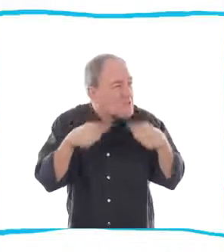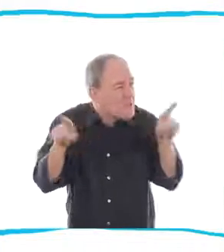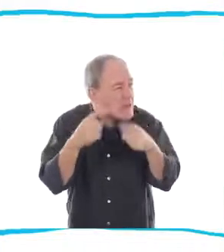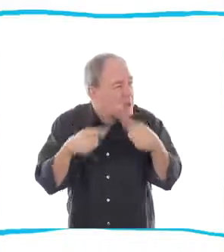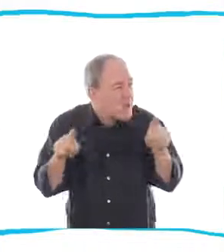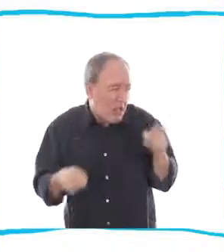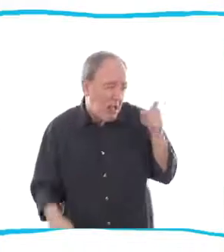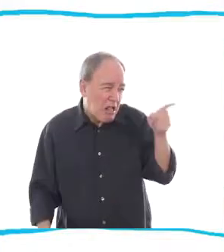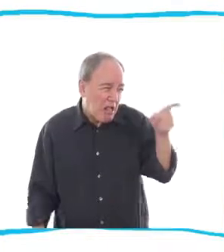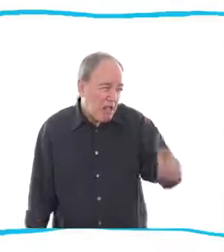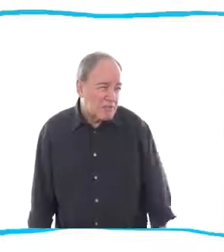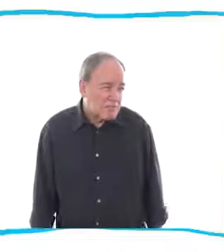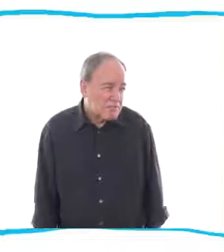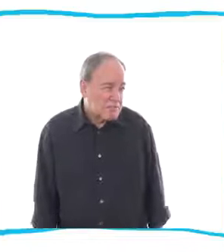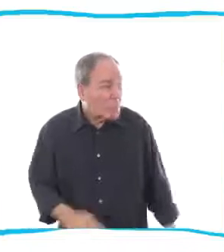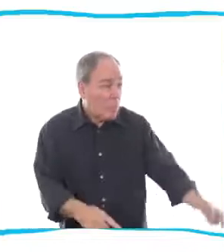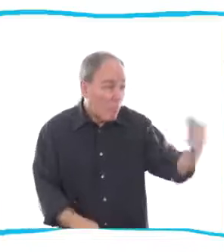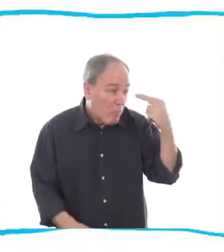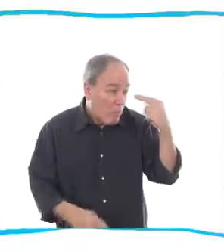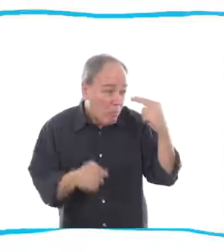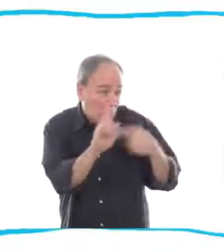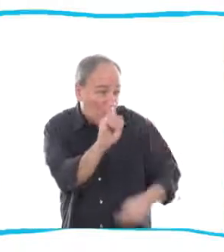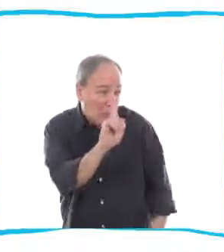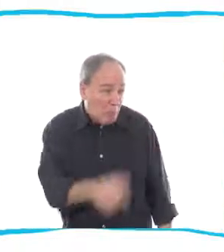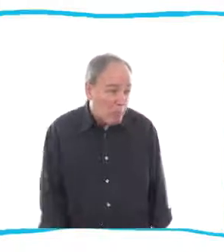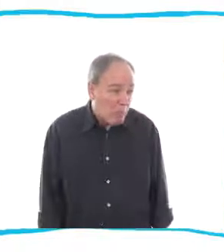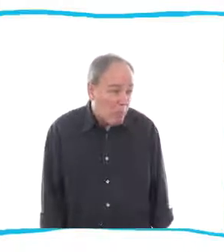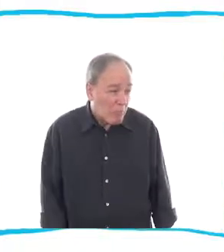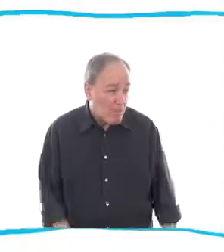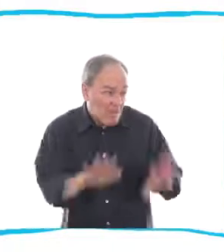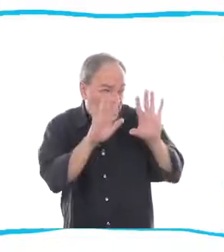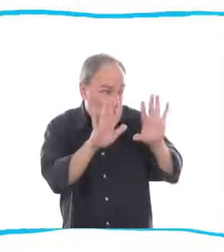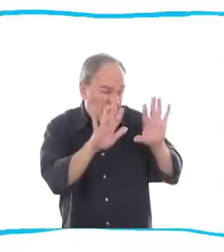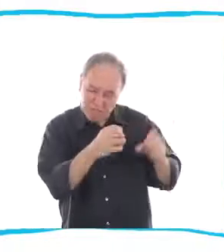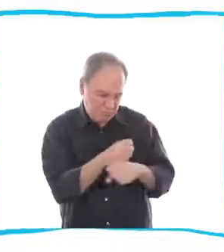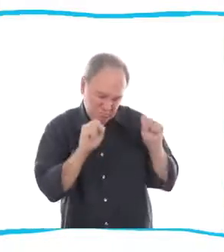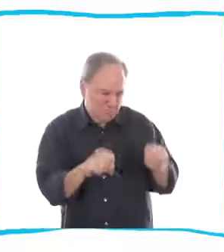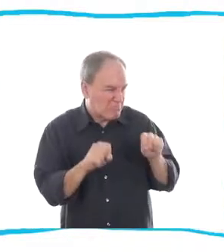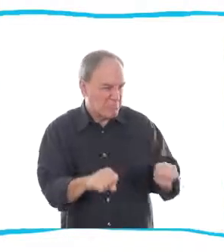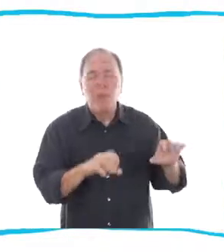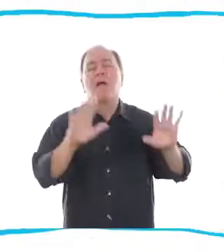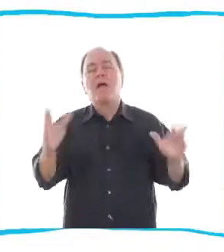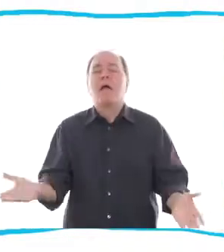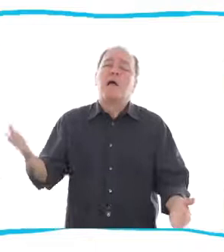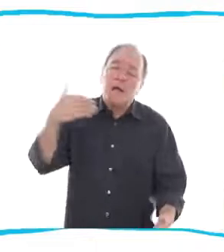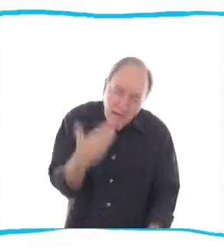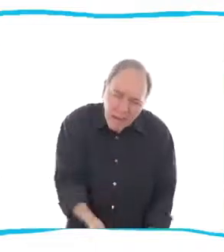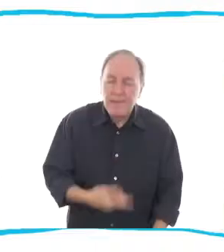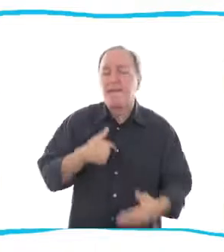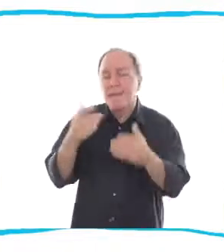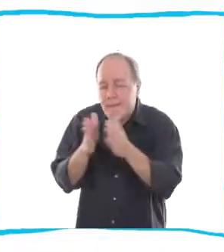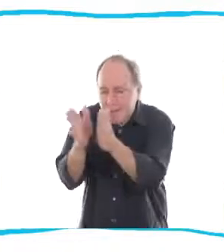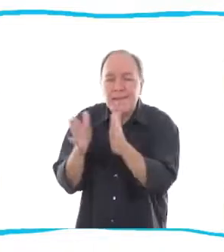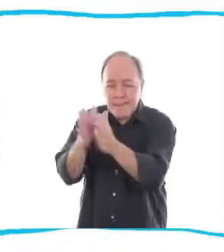earphones on, and you listen to music rather than concentrating in my class. So how do I give you a 10? And that is when I again explained him what screen